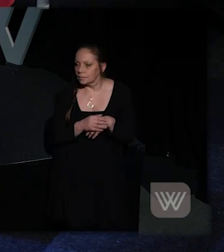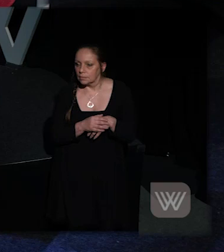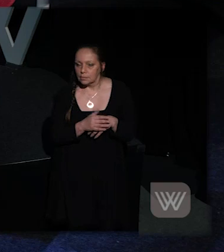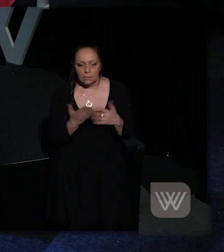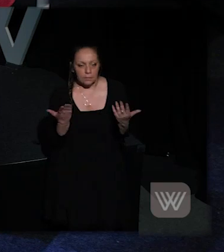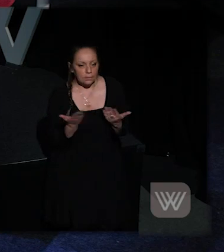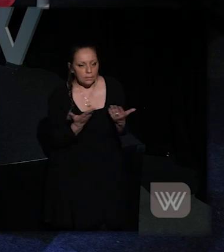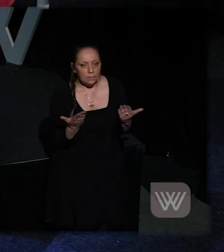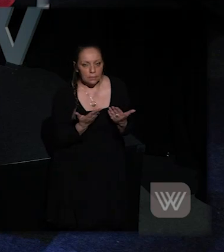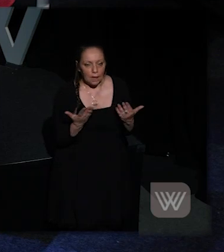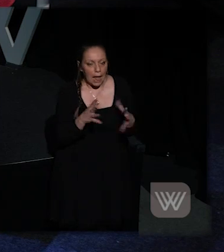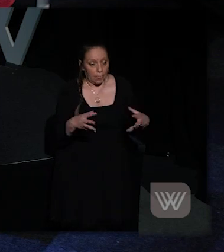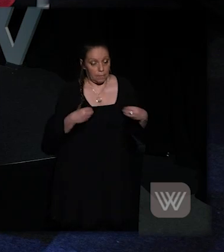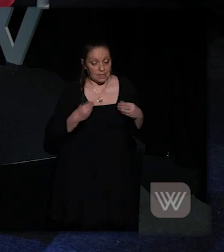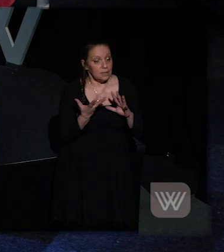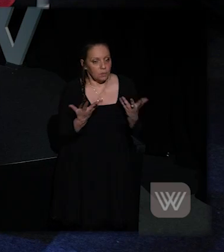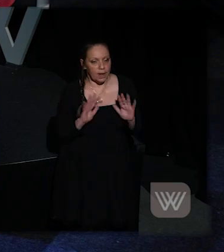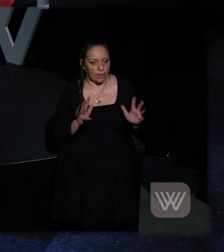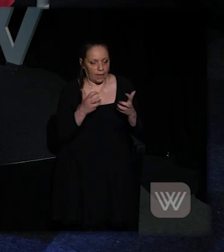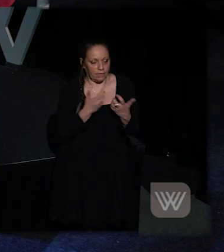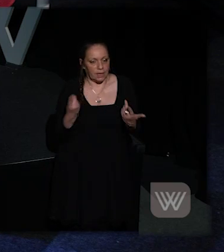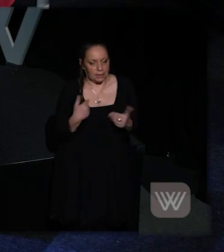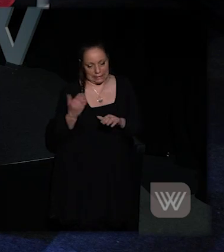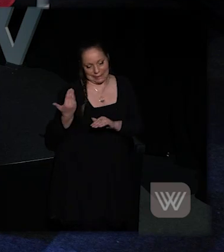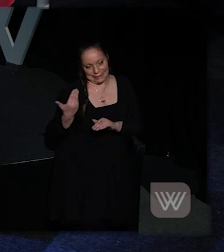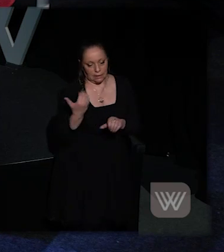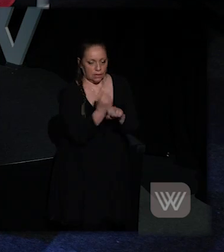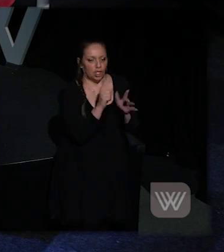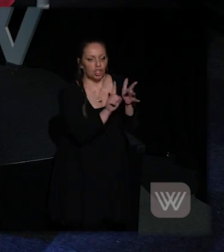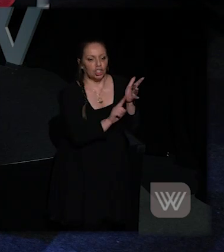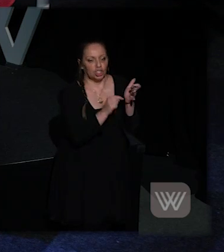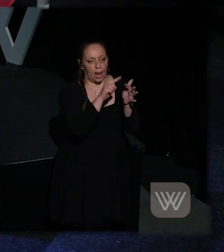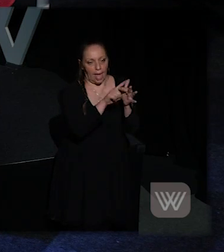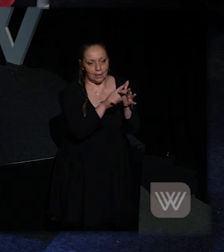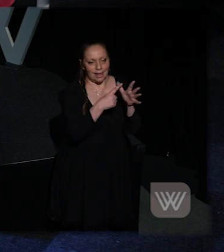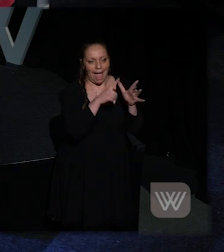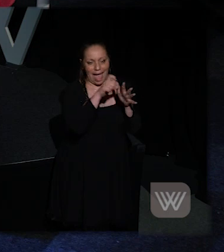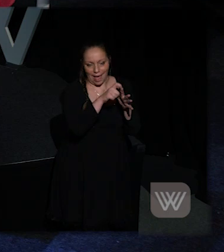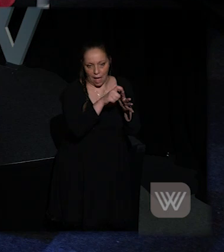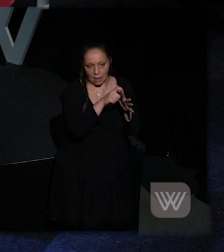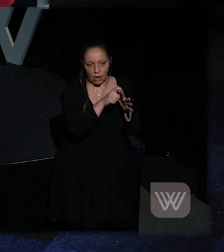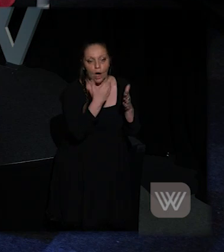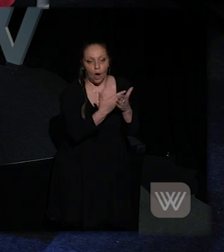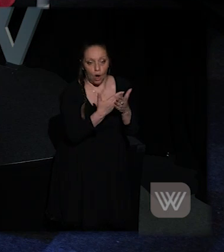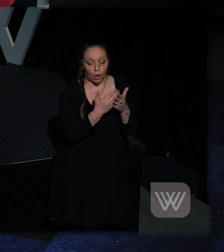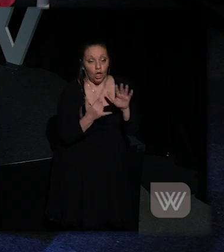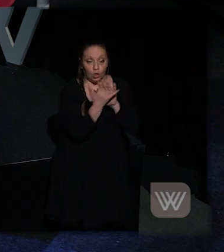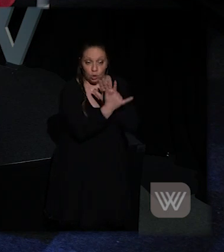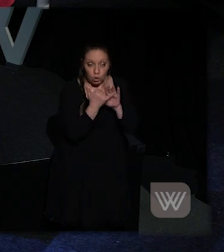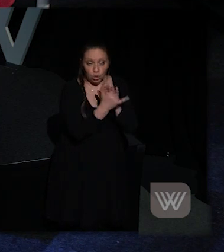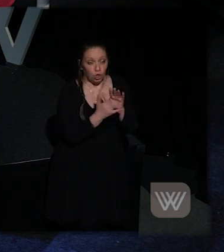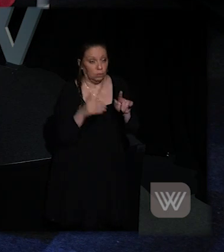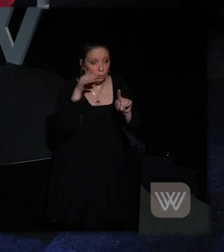Where do you think businesses fit in with this? Like, for example, they had the latest Gillette ad came up on YouTube and that was trolled like crazy. Mm.